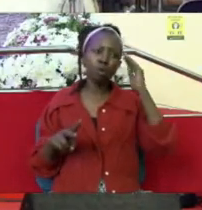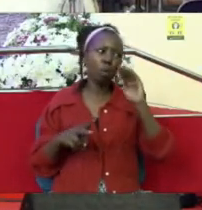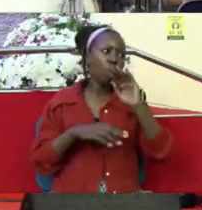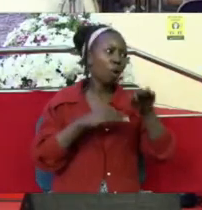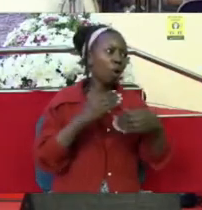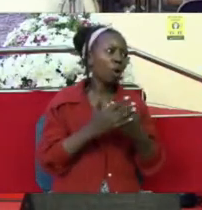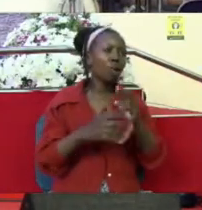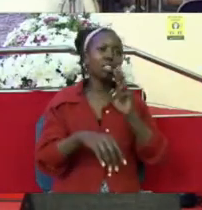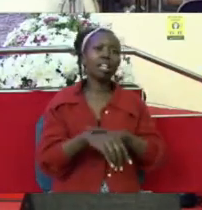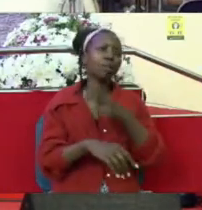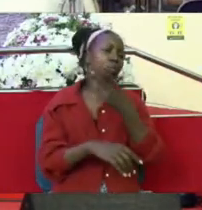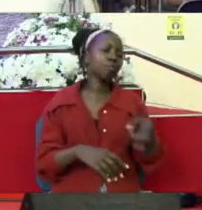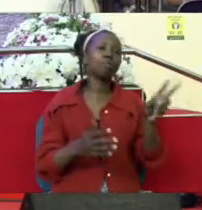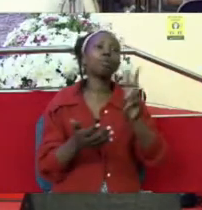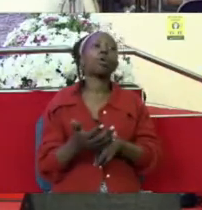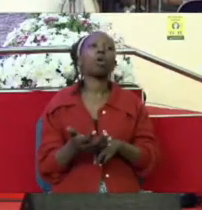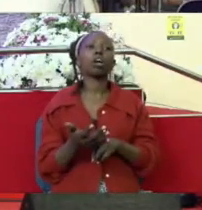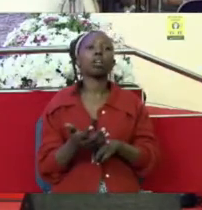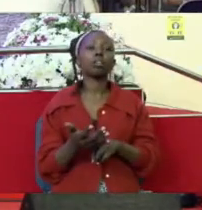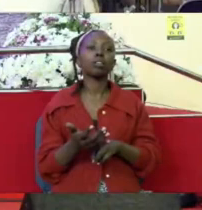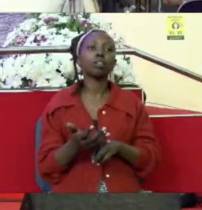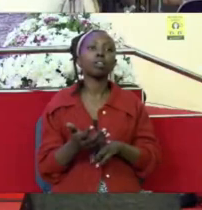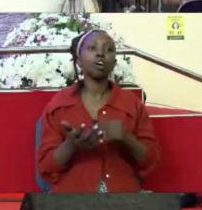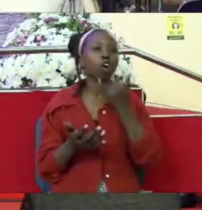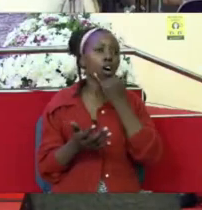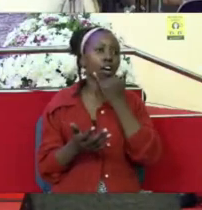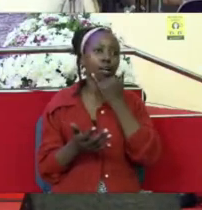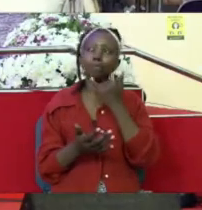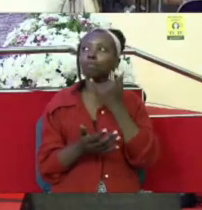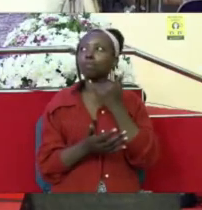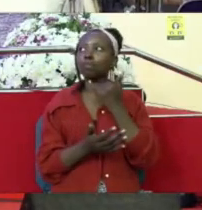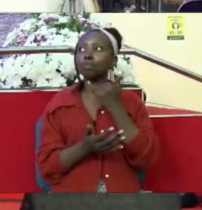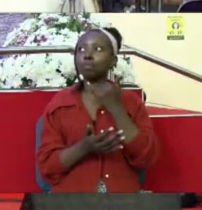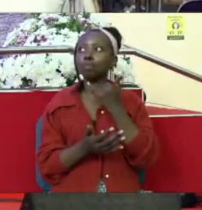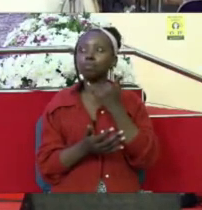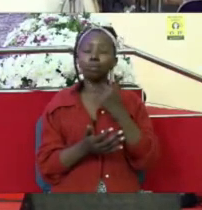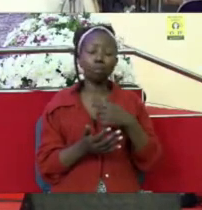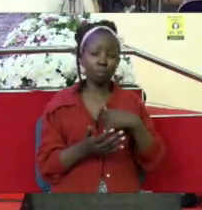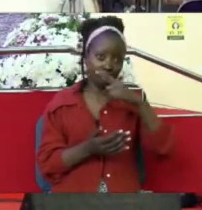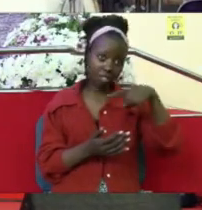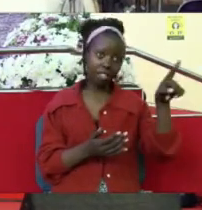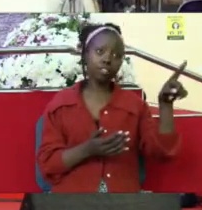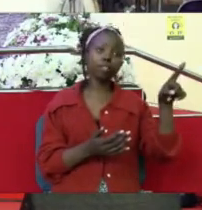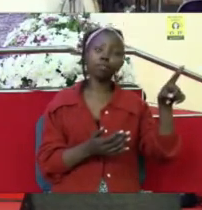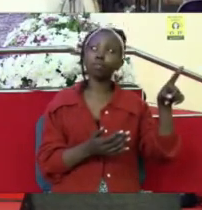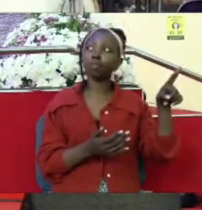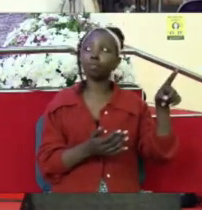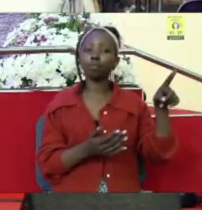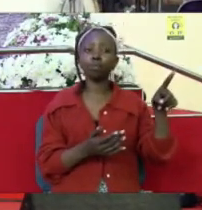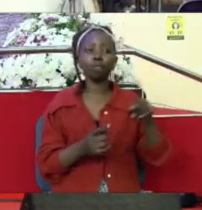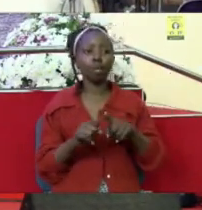Nilijua walikuwa kwenye hawakuwa na wenye haki. I was right. Nilikuwa mwenye nilikuwa sawa. I knew they was